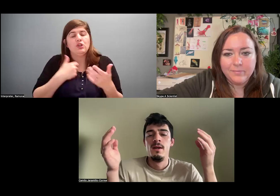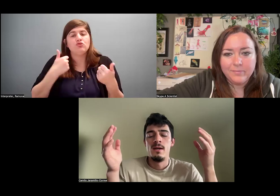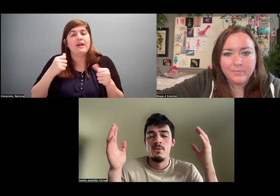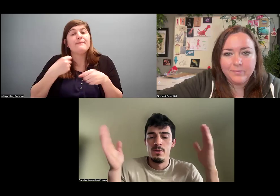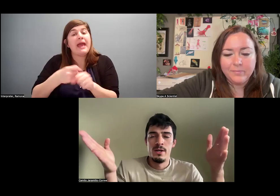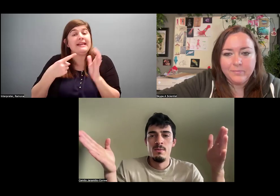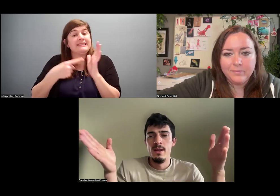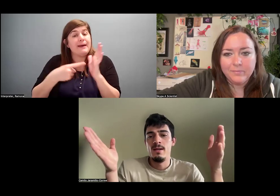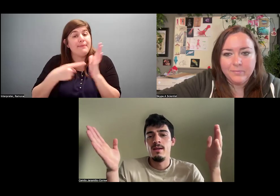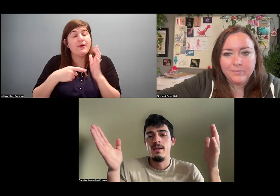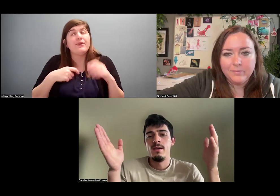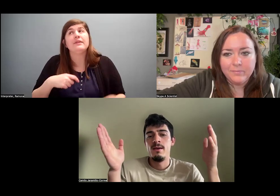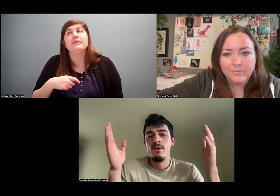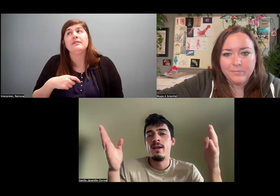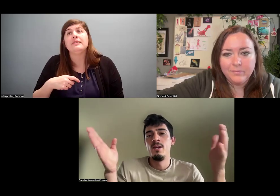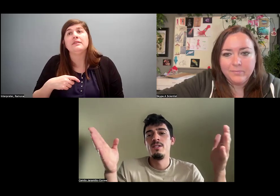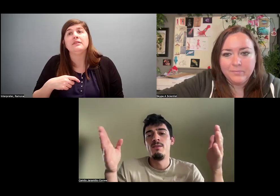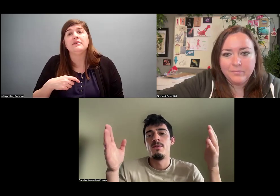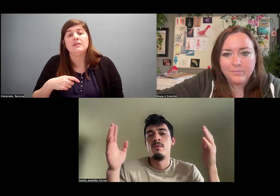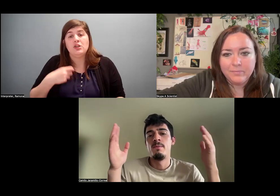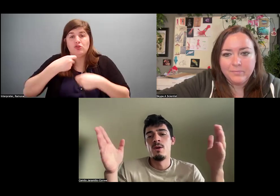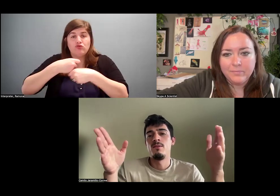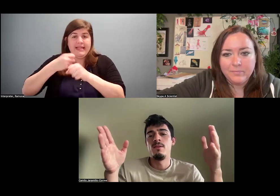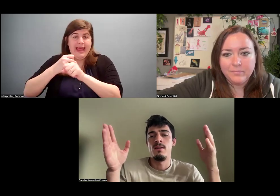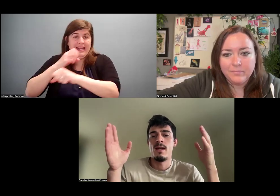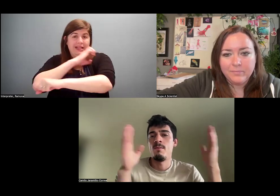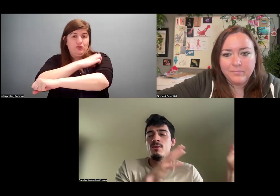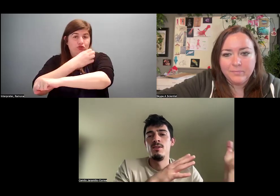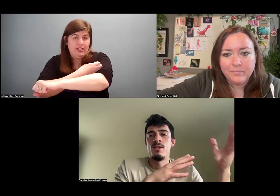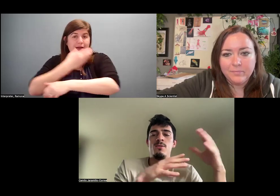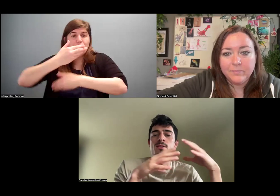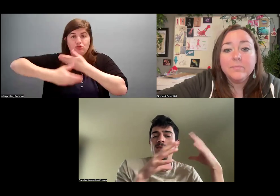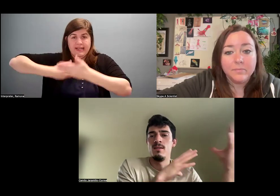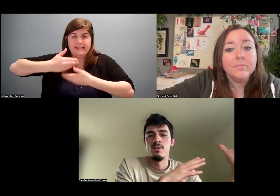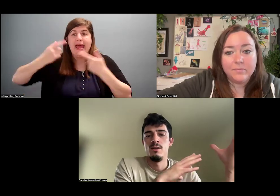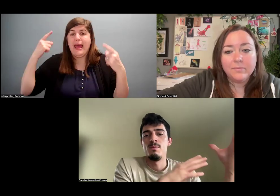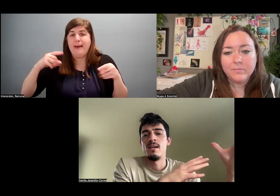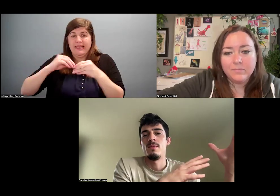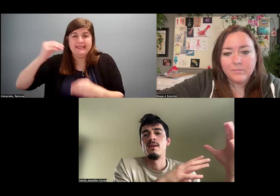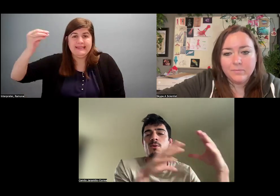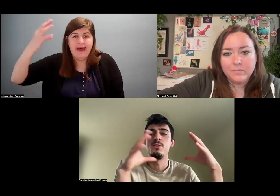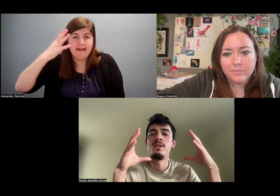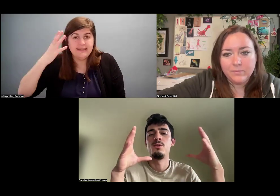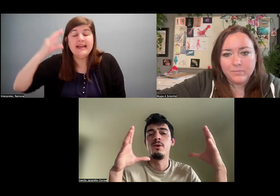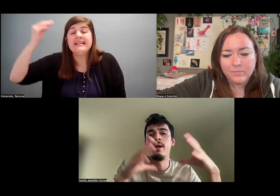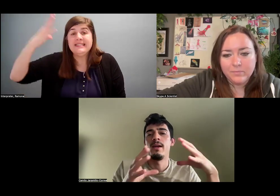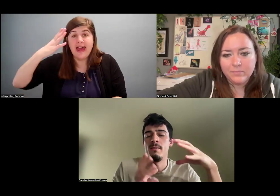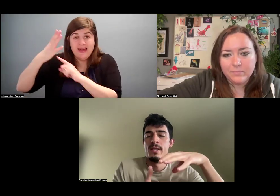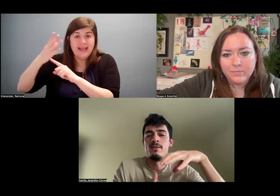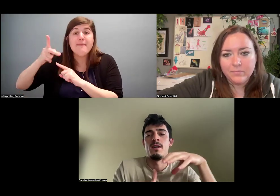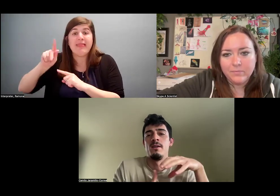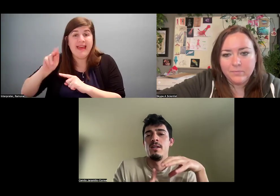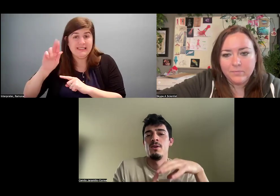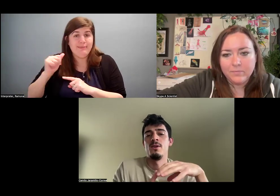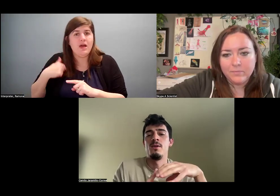example. We're trying to create energy from a process that happens in the sun. So as I said, the sun is plasma. So we're trying to create like a